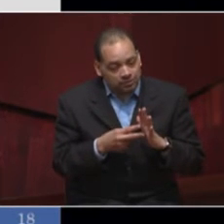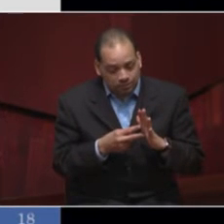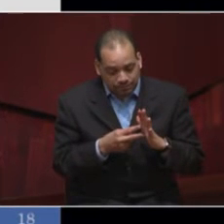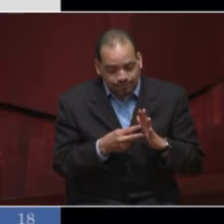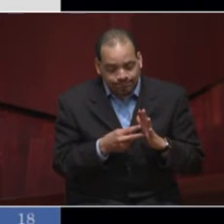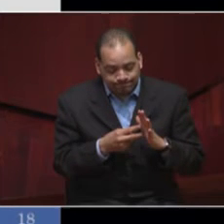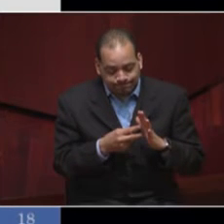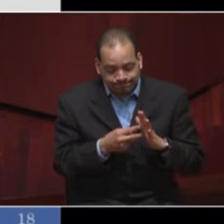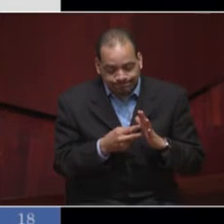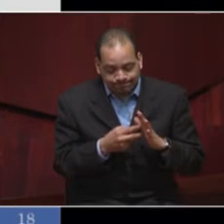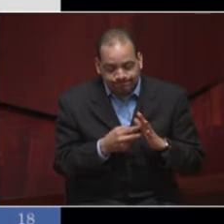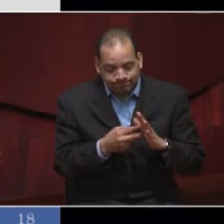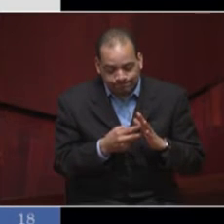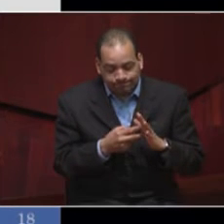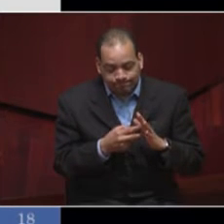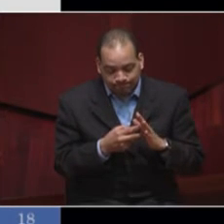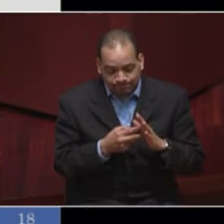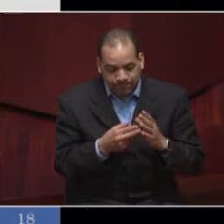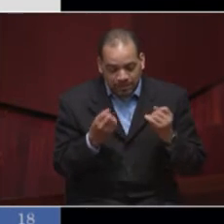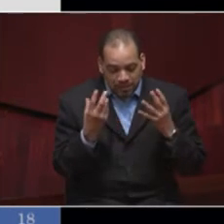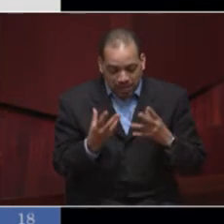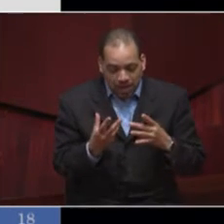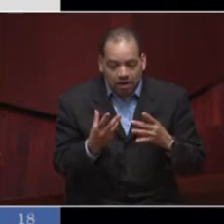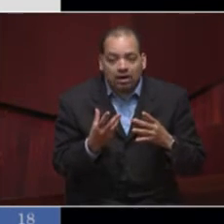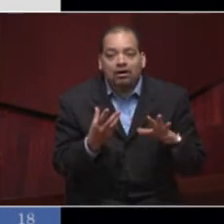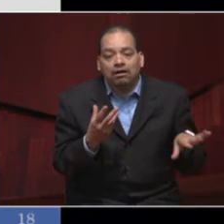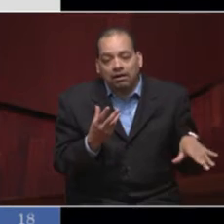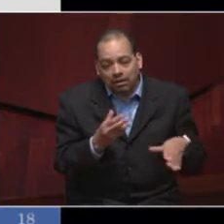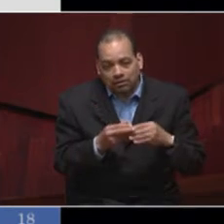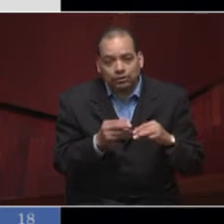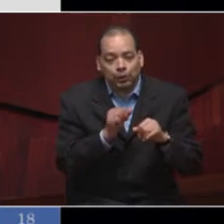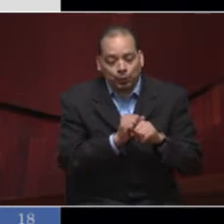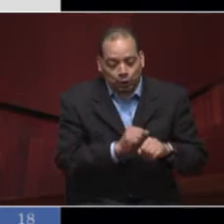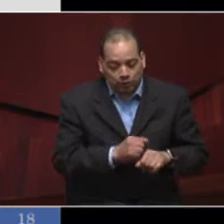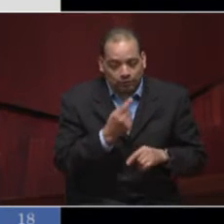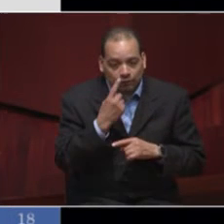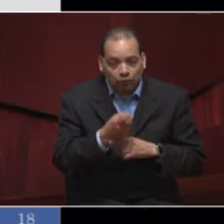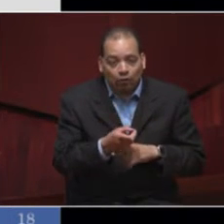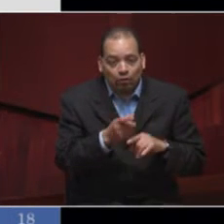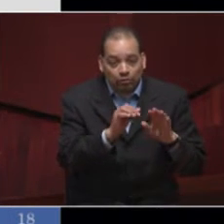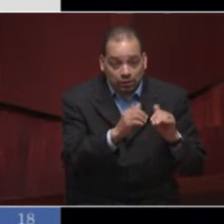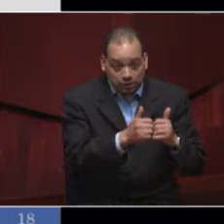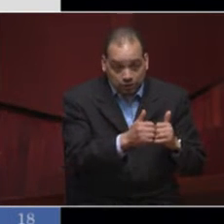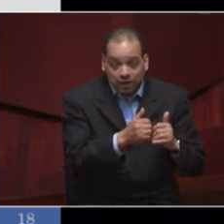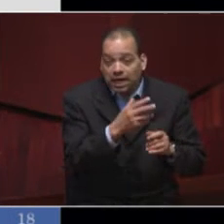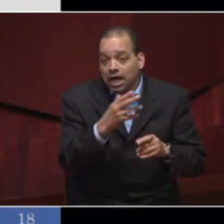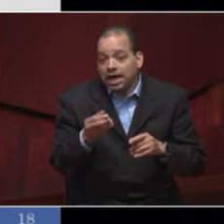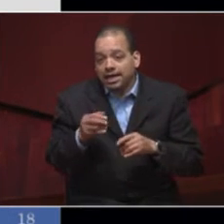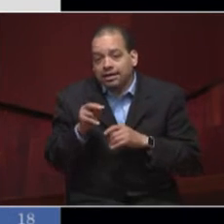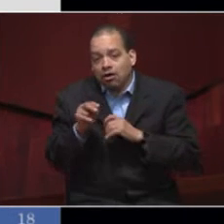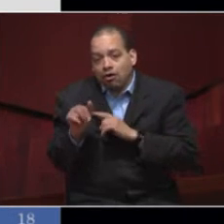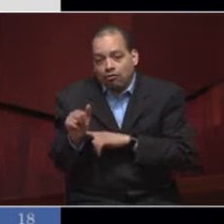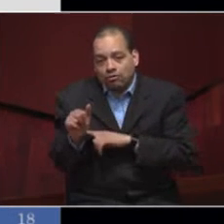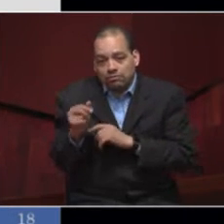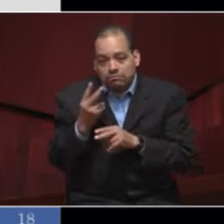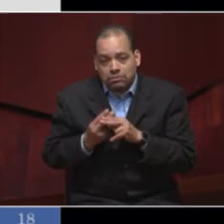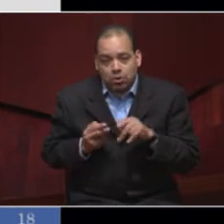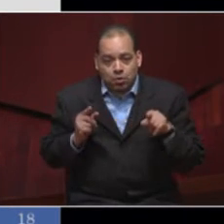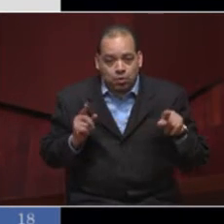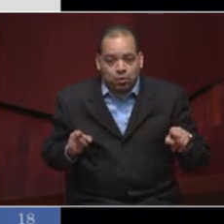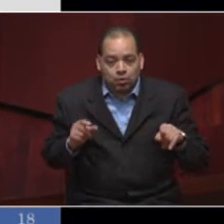kind of cause some extra work on the agency side as well as the NARA side to get this issue figured